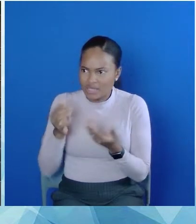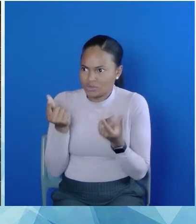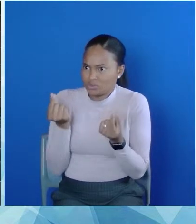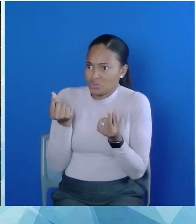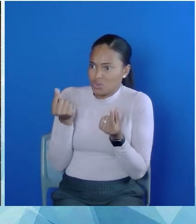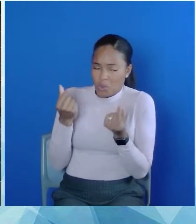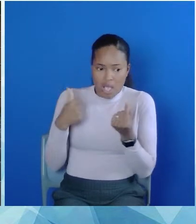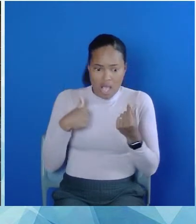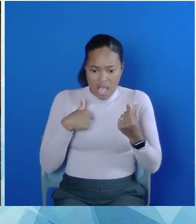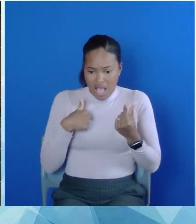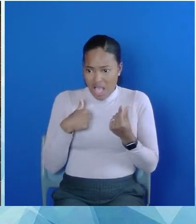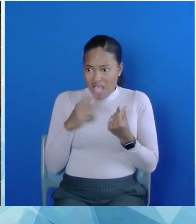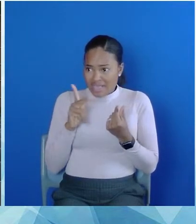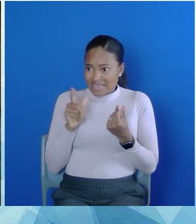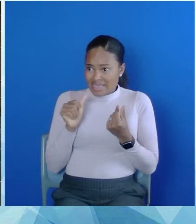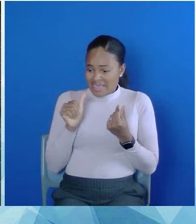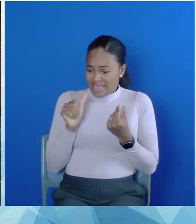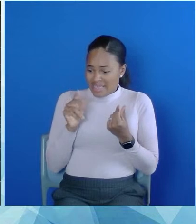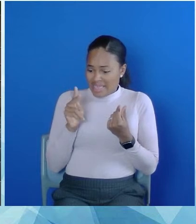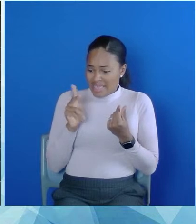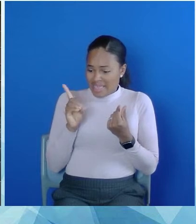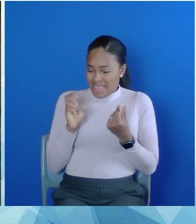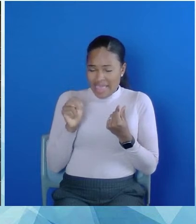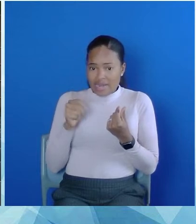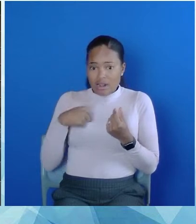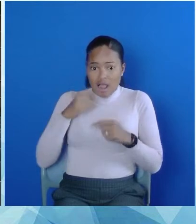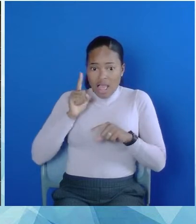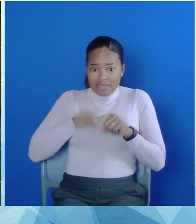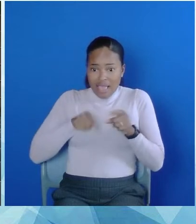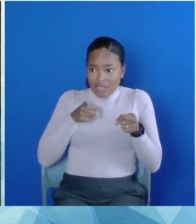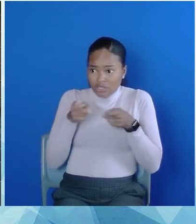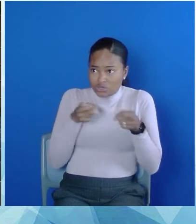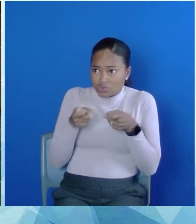it. And I know that.